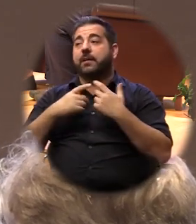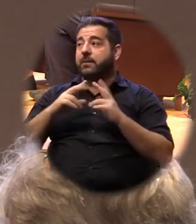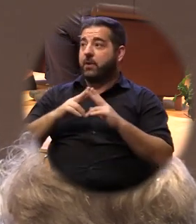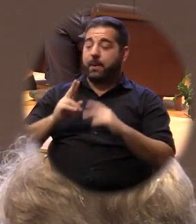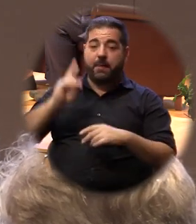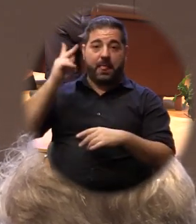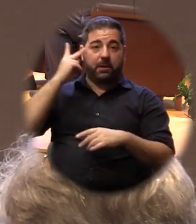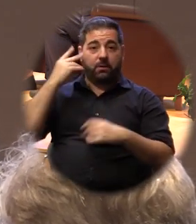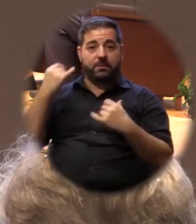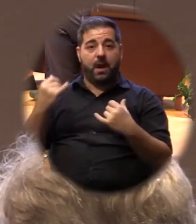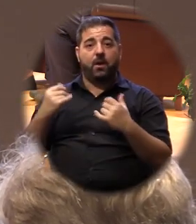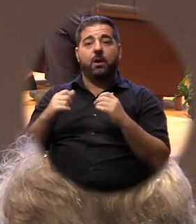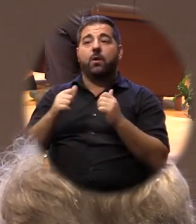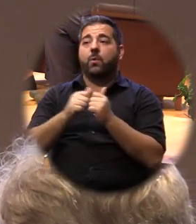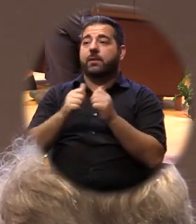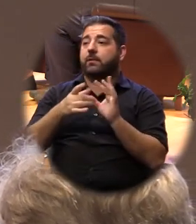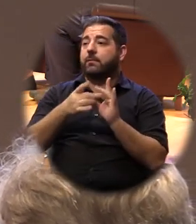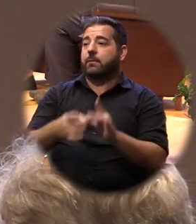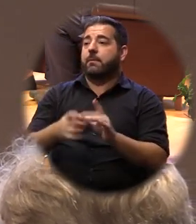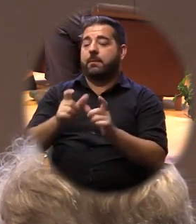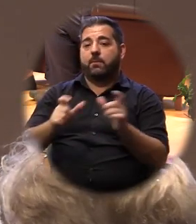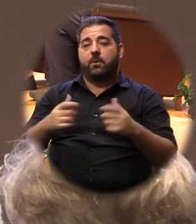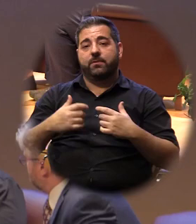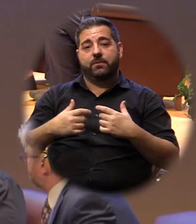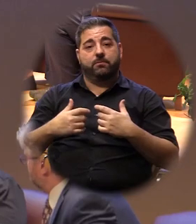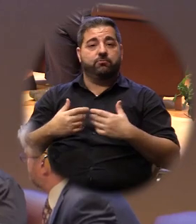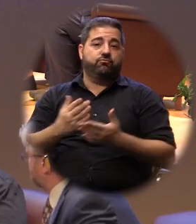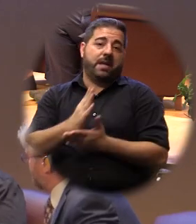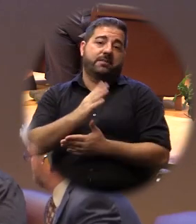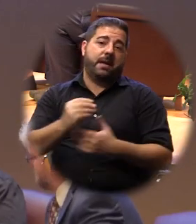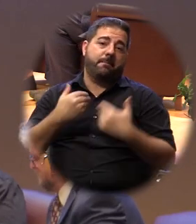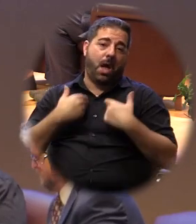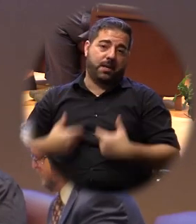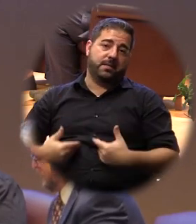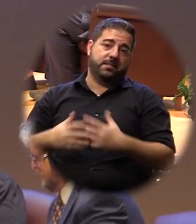manner around people's rights around their own bodies.